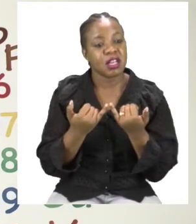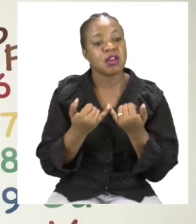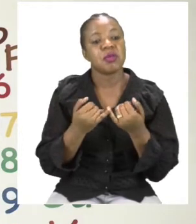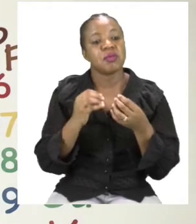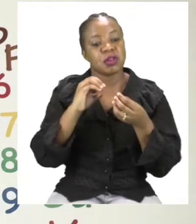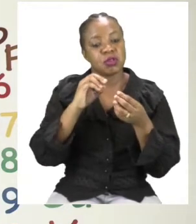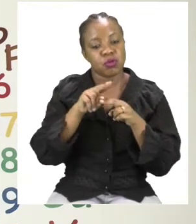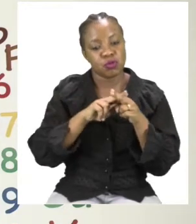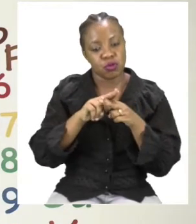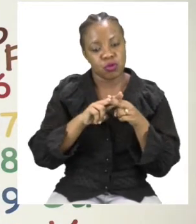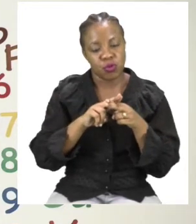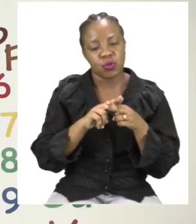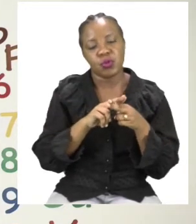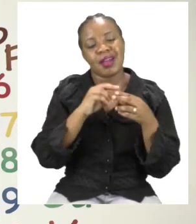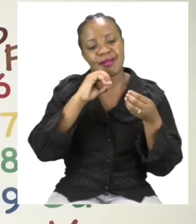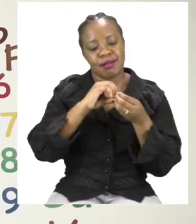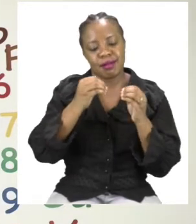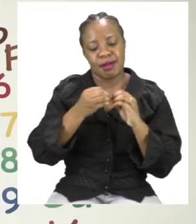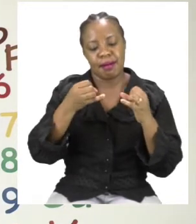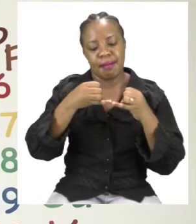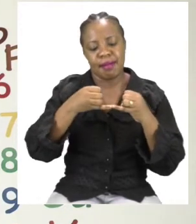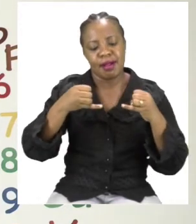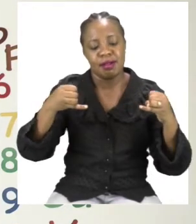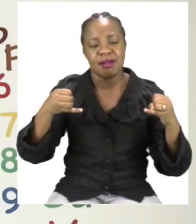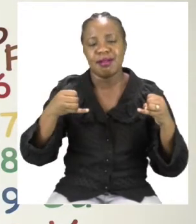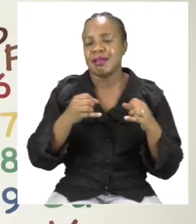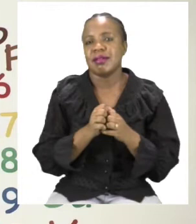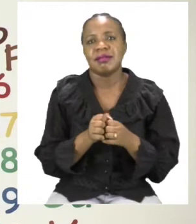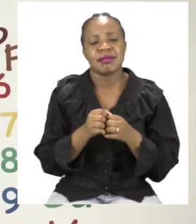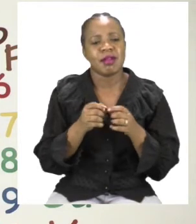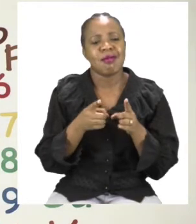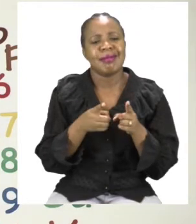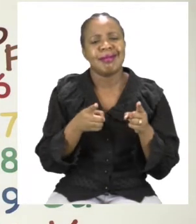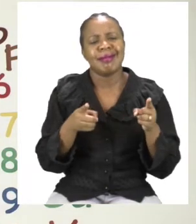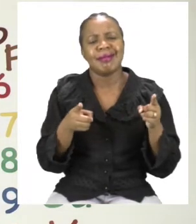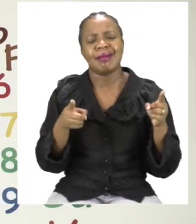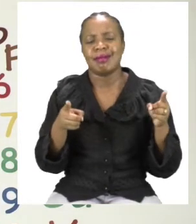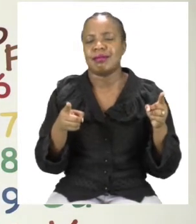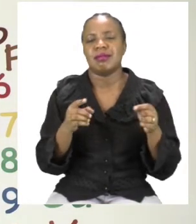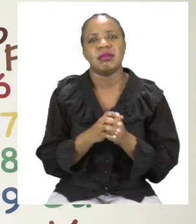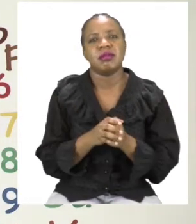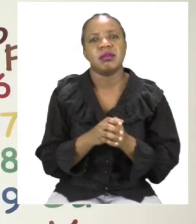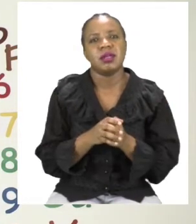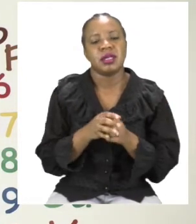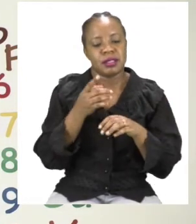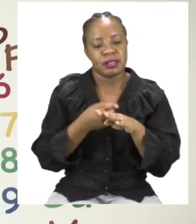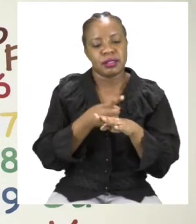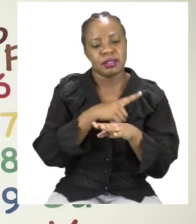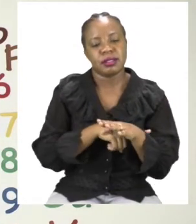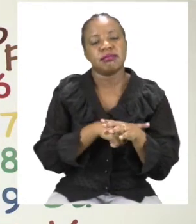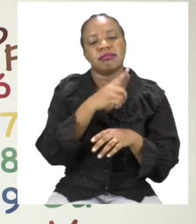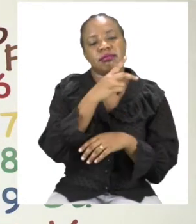using, the big one, all the way up to 200. I want you to please use your finger as you're